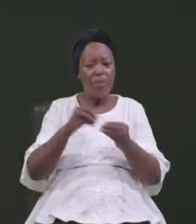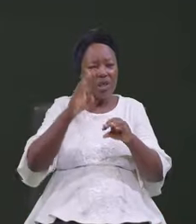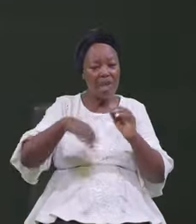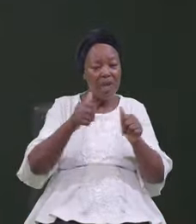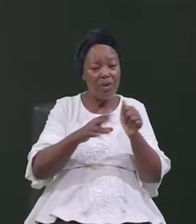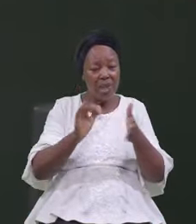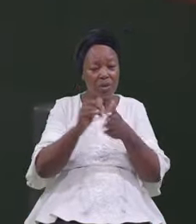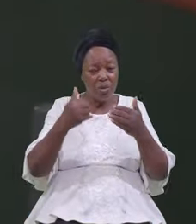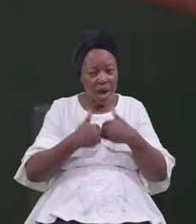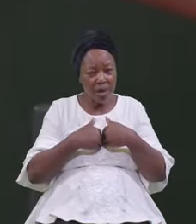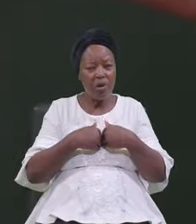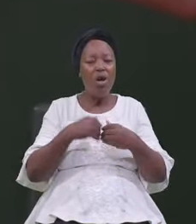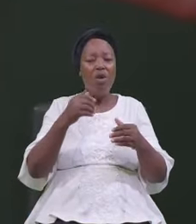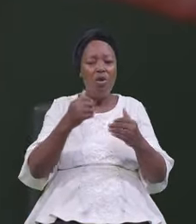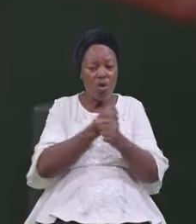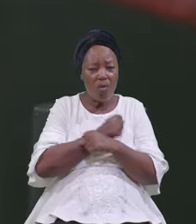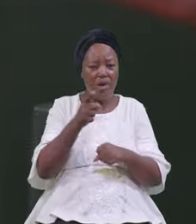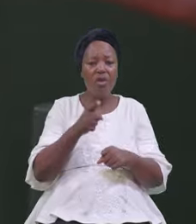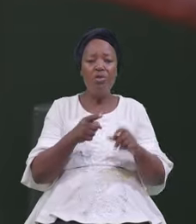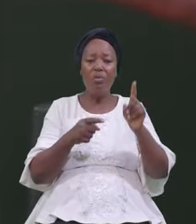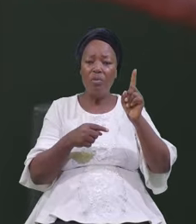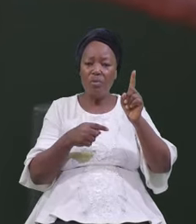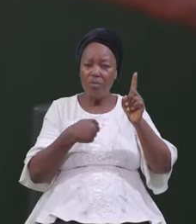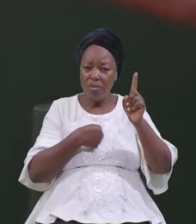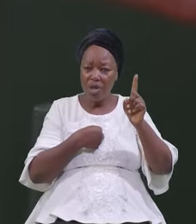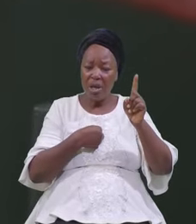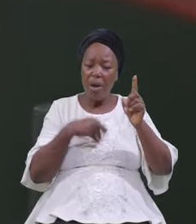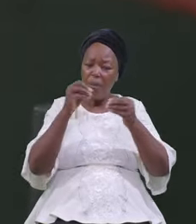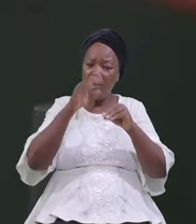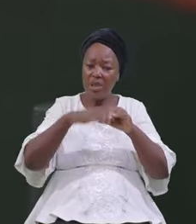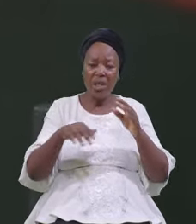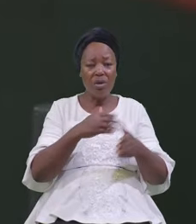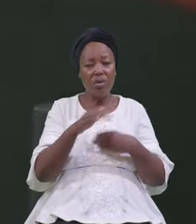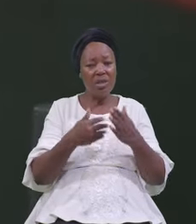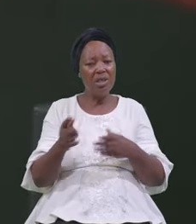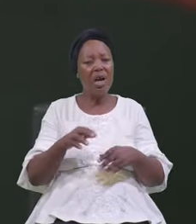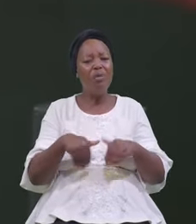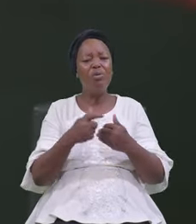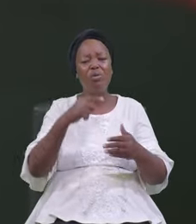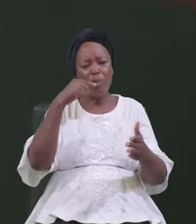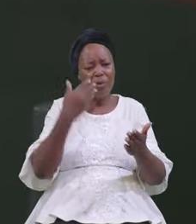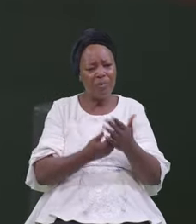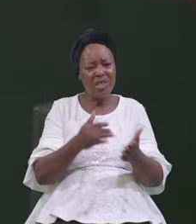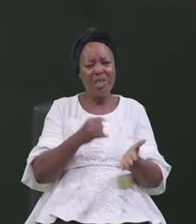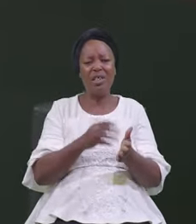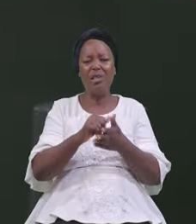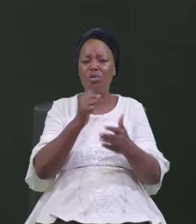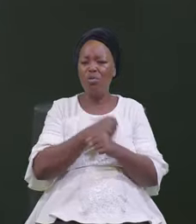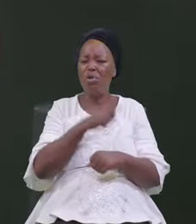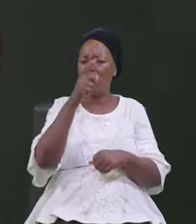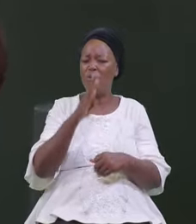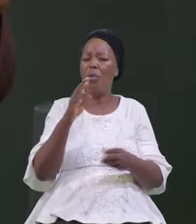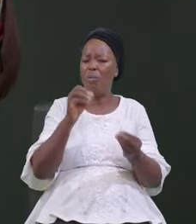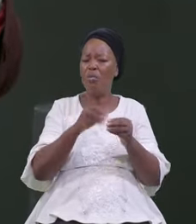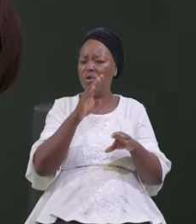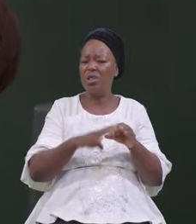me more than these? How do you prove that you love God more than these? You can give up those things